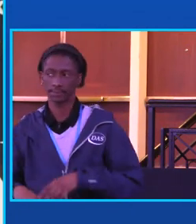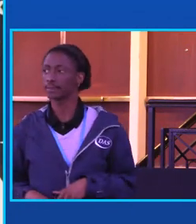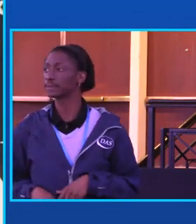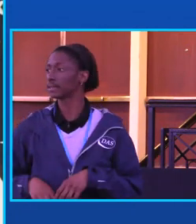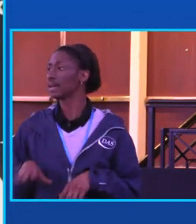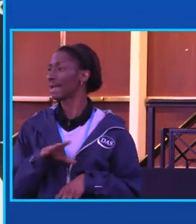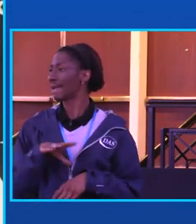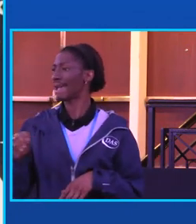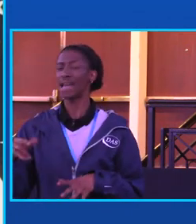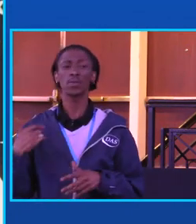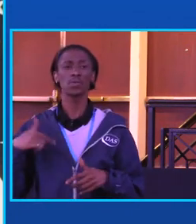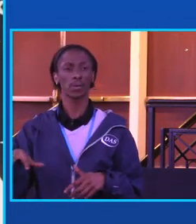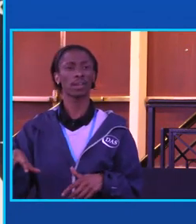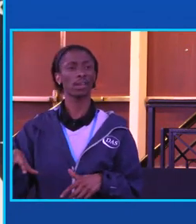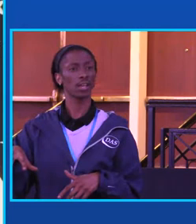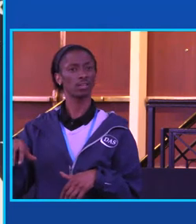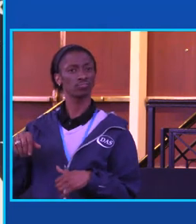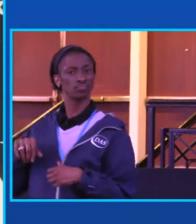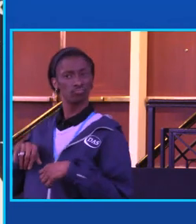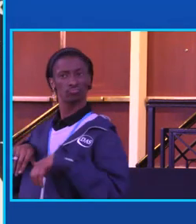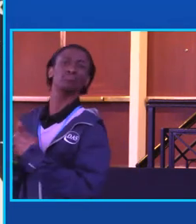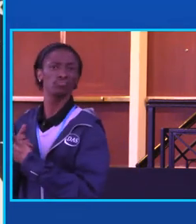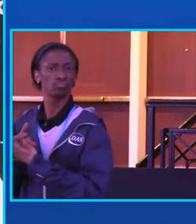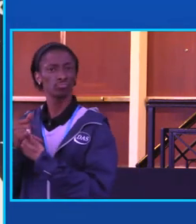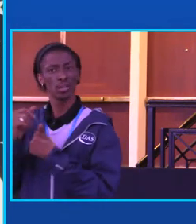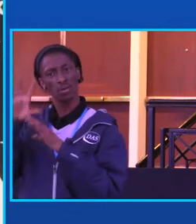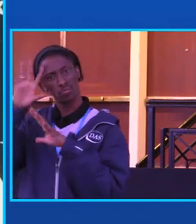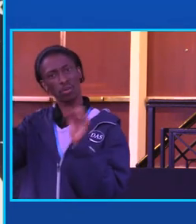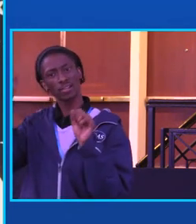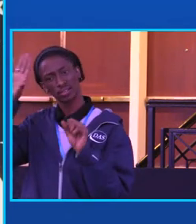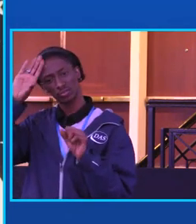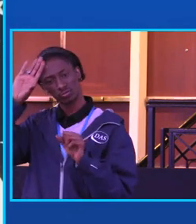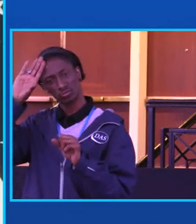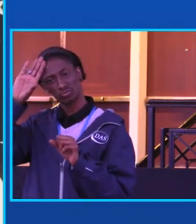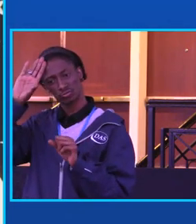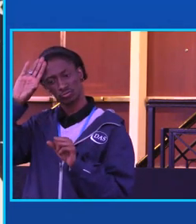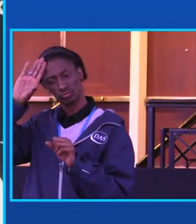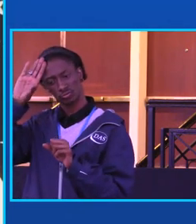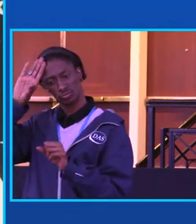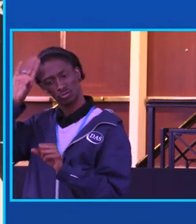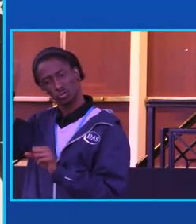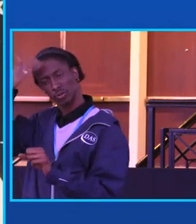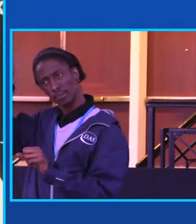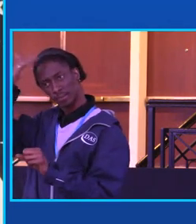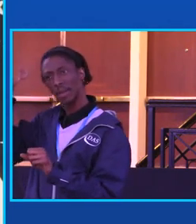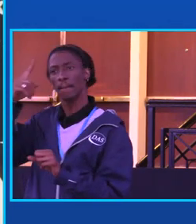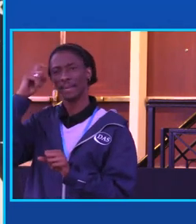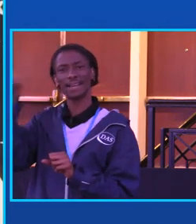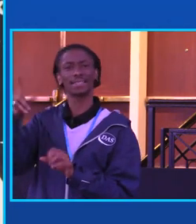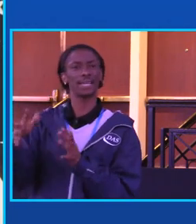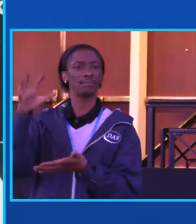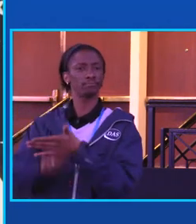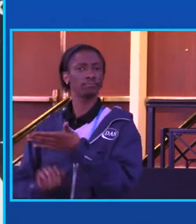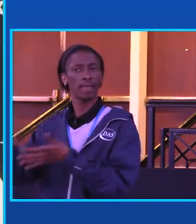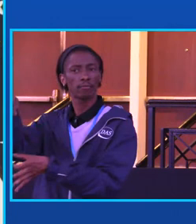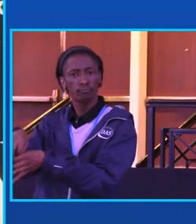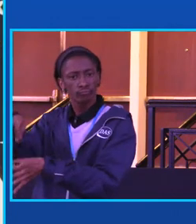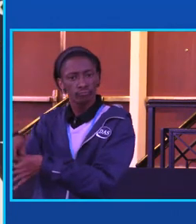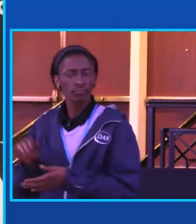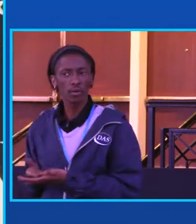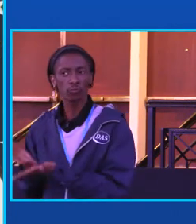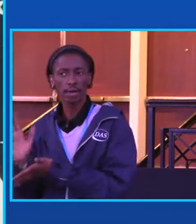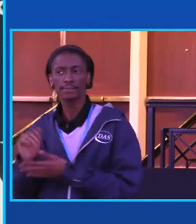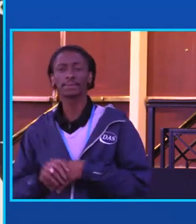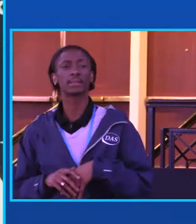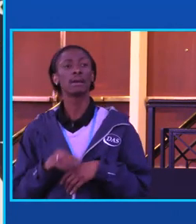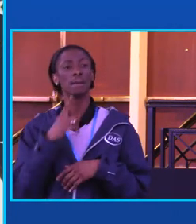we even took on President Trump, stopping him from disenfranchising American voters. Because of the heroic efforts of secretaries of